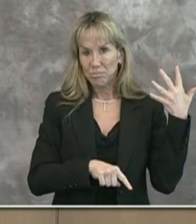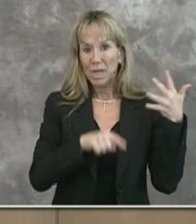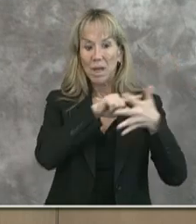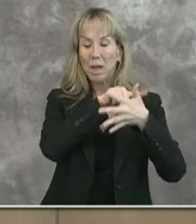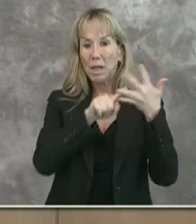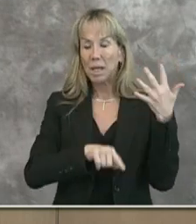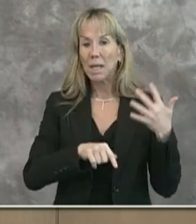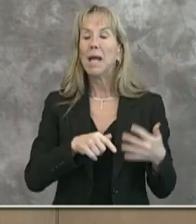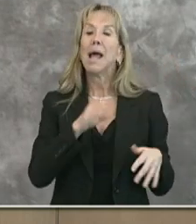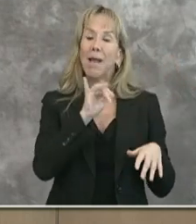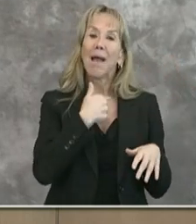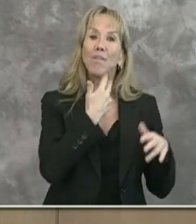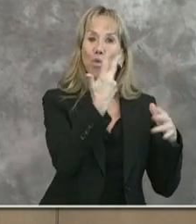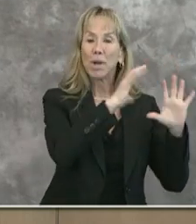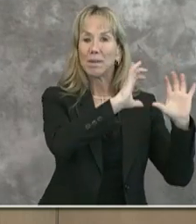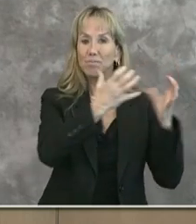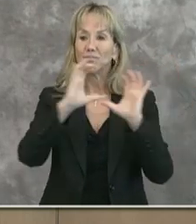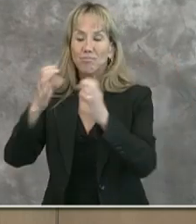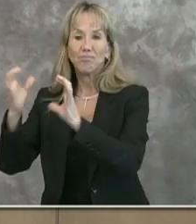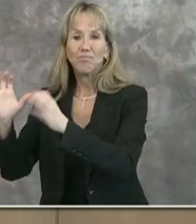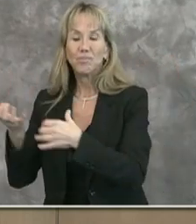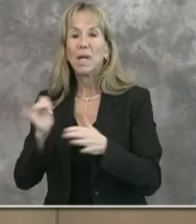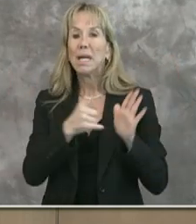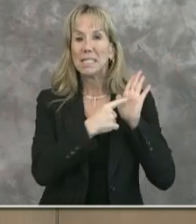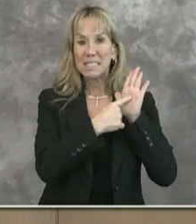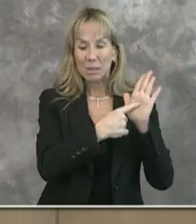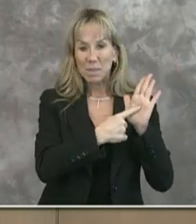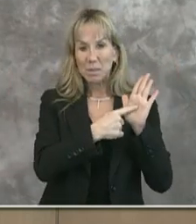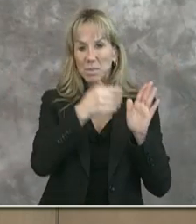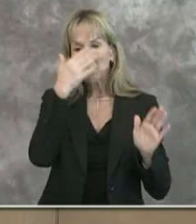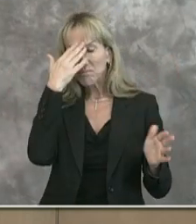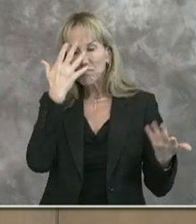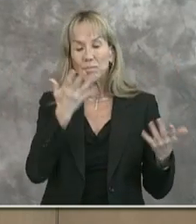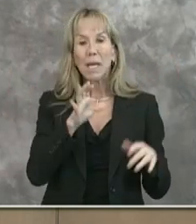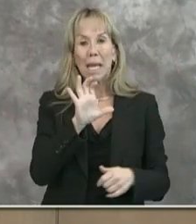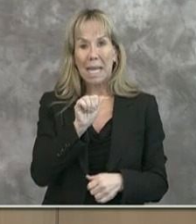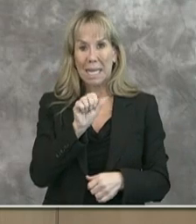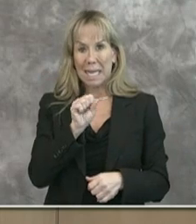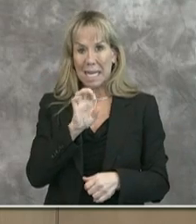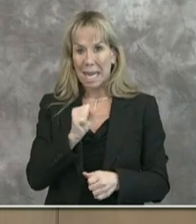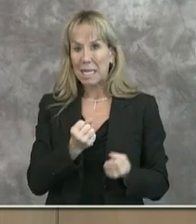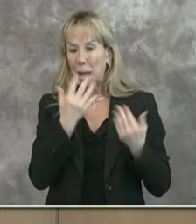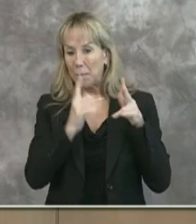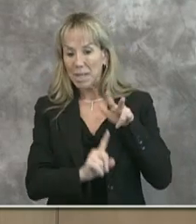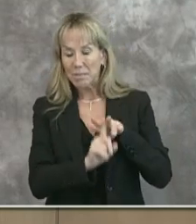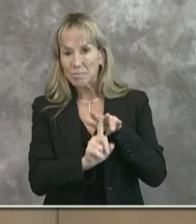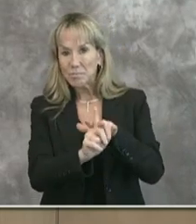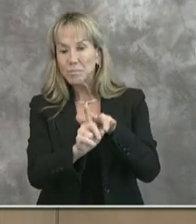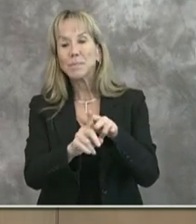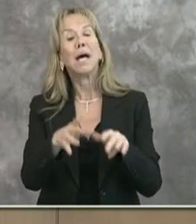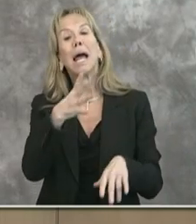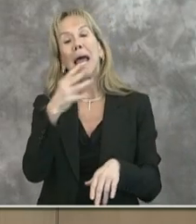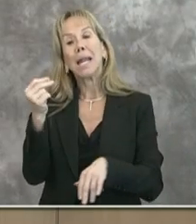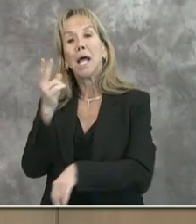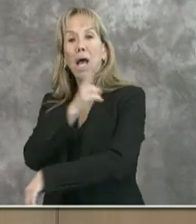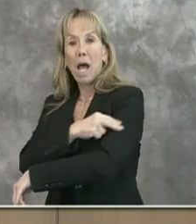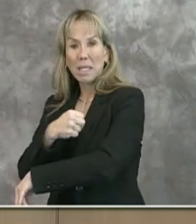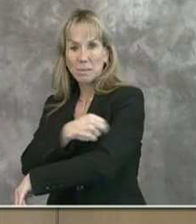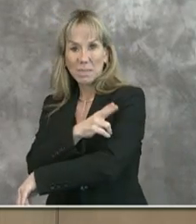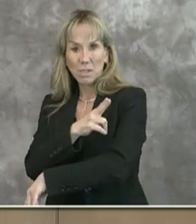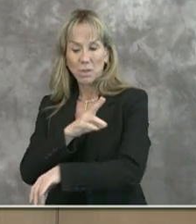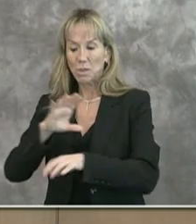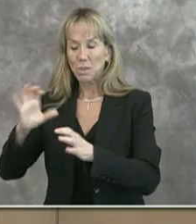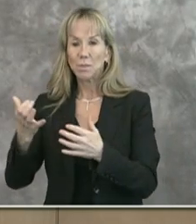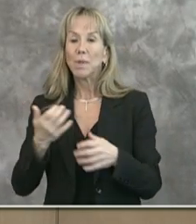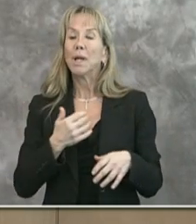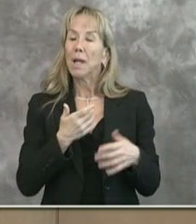across three categories: symptoms, cases, and hospitals. And we have to check off all of these categories.